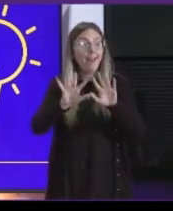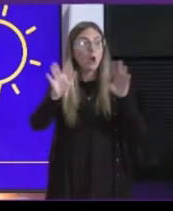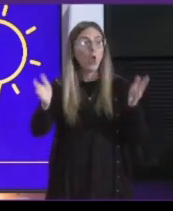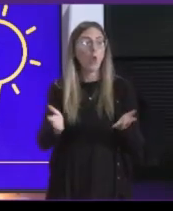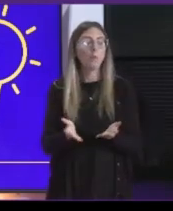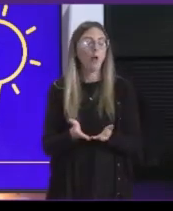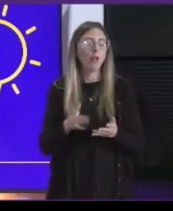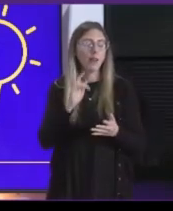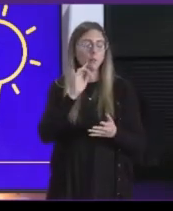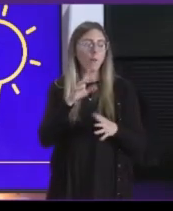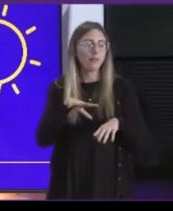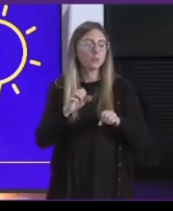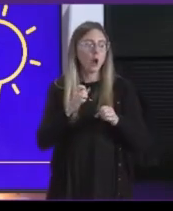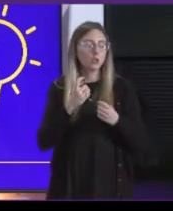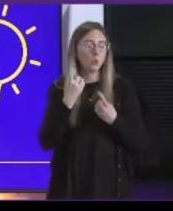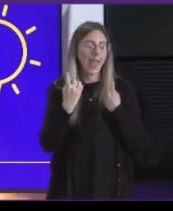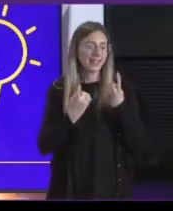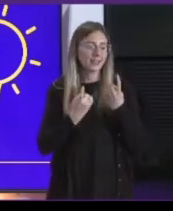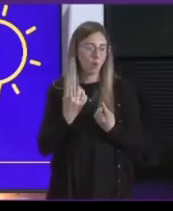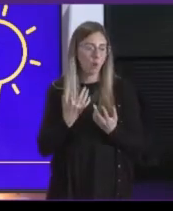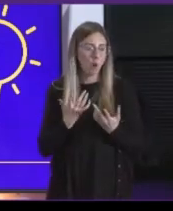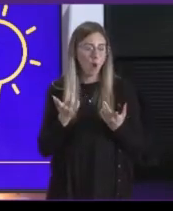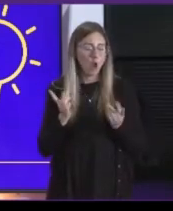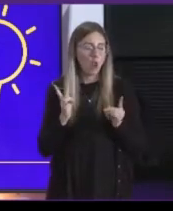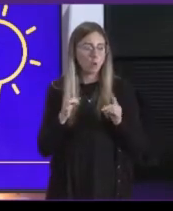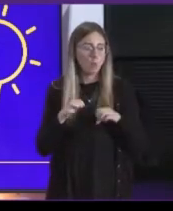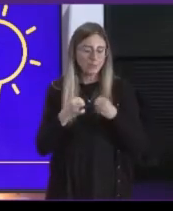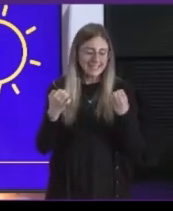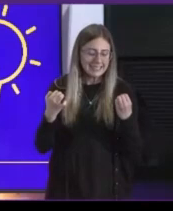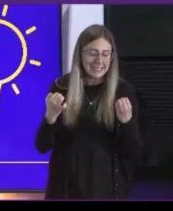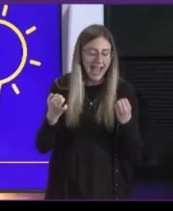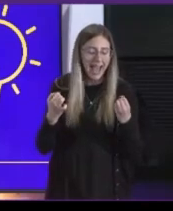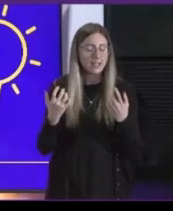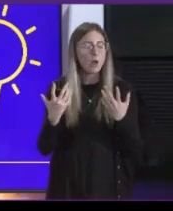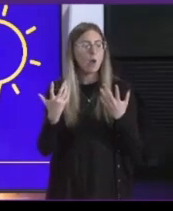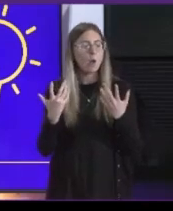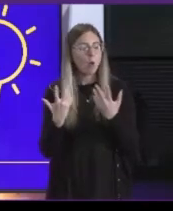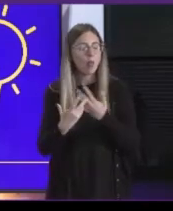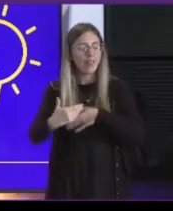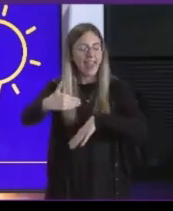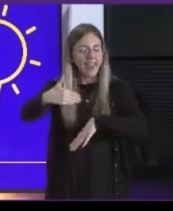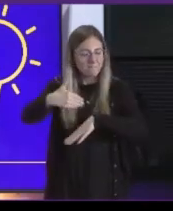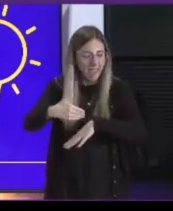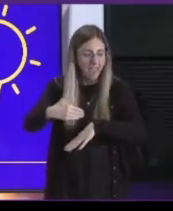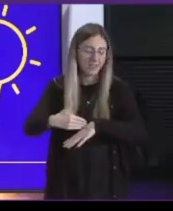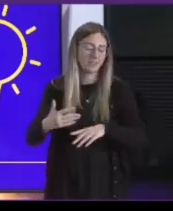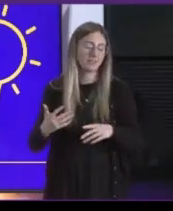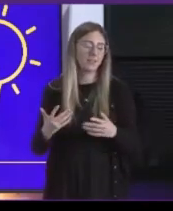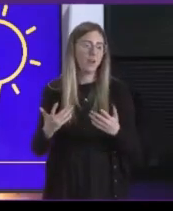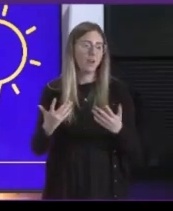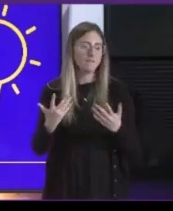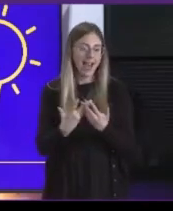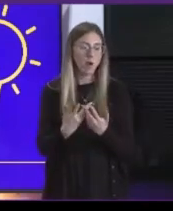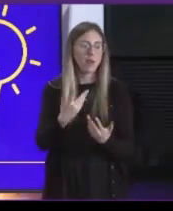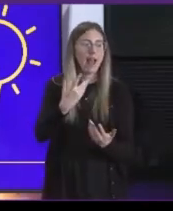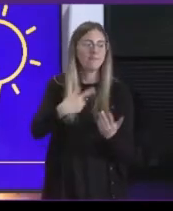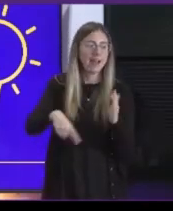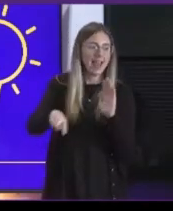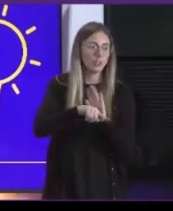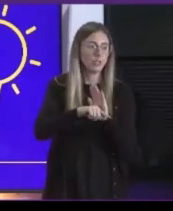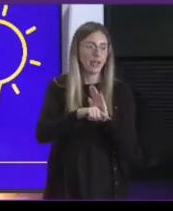explore now. Not so much what's inside it, but what's the knock-on effect going to be of having legislation like the